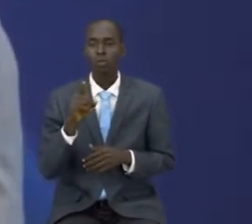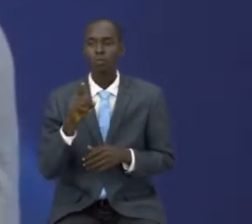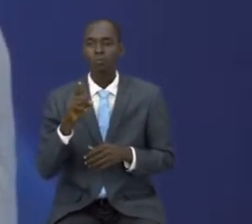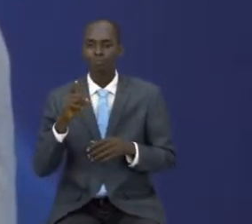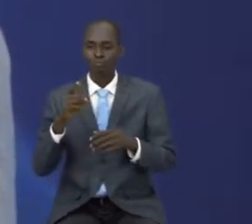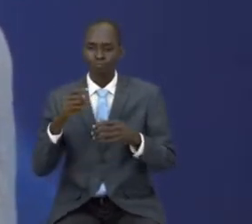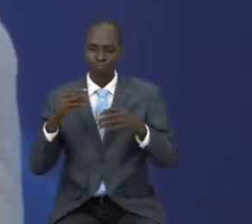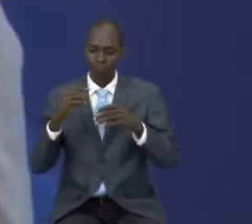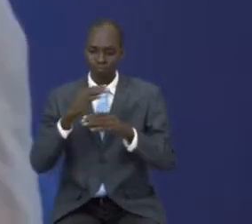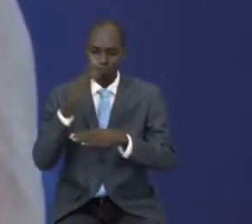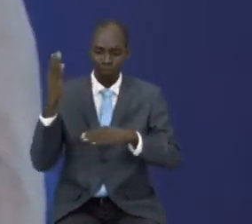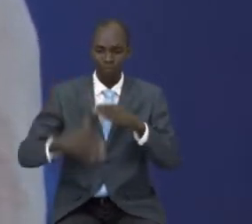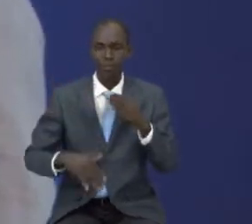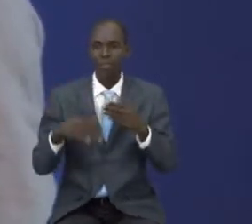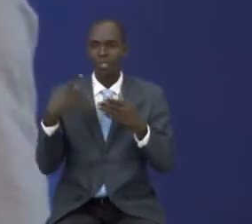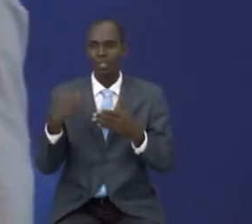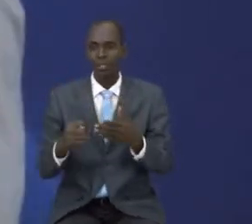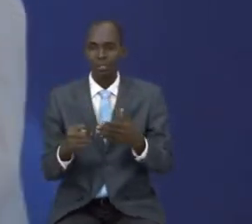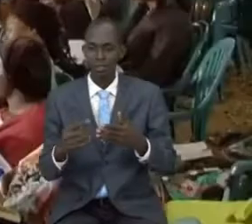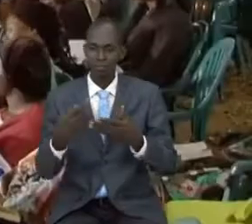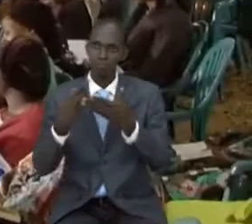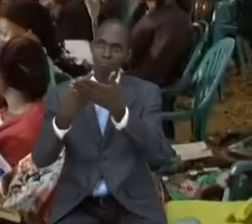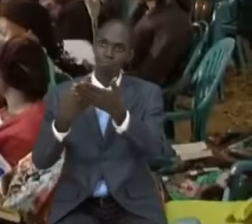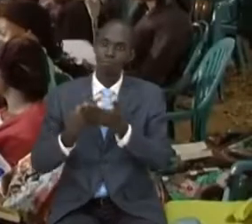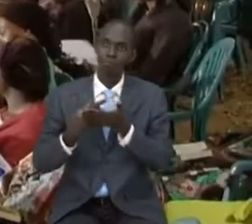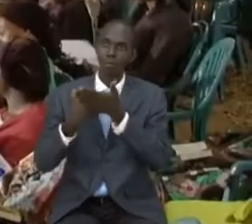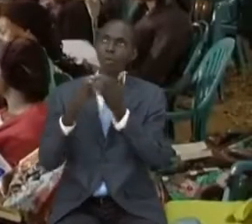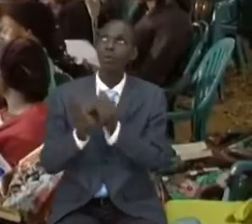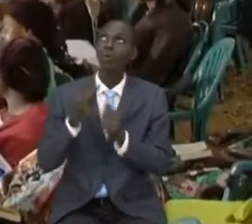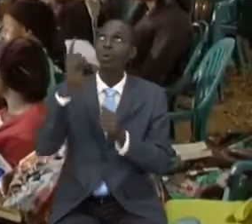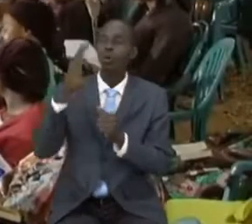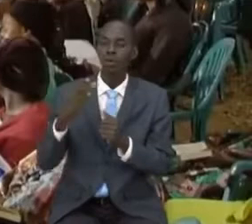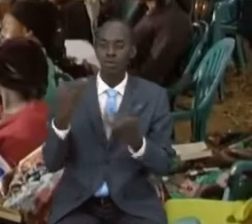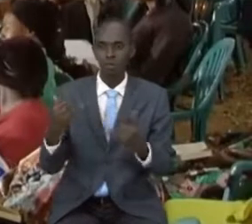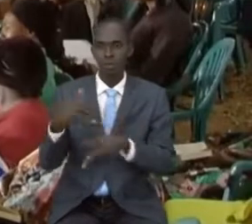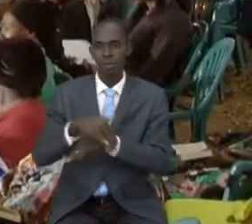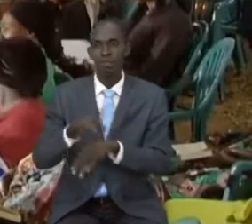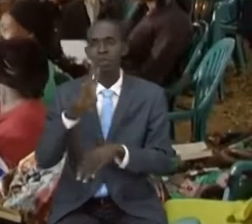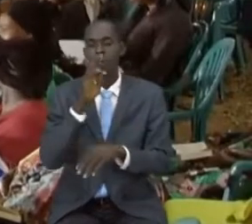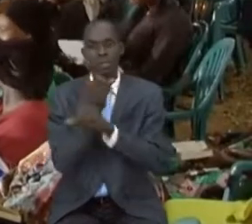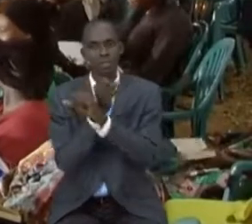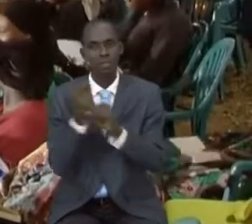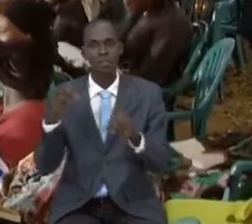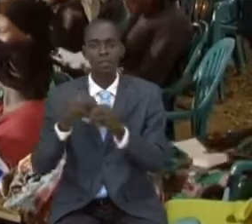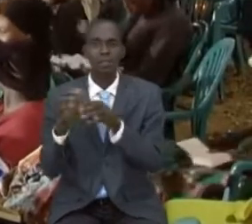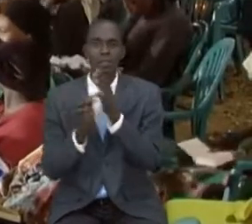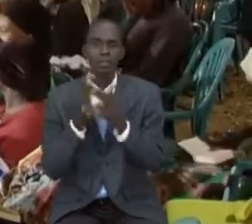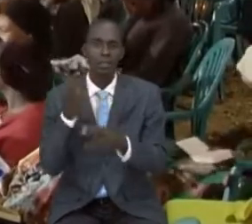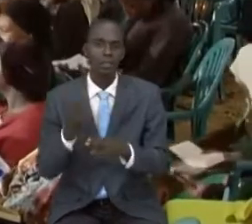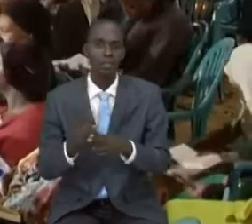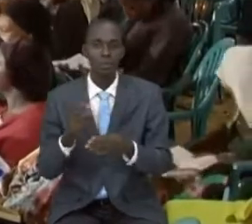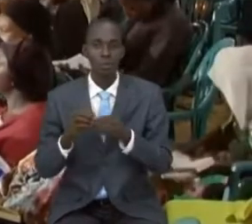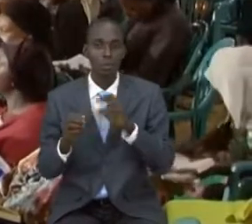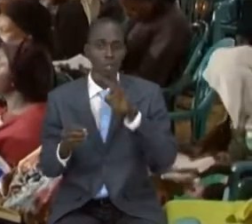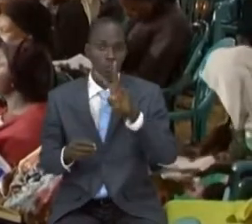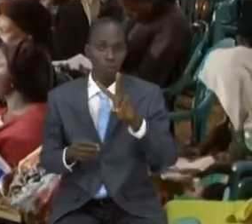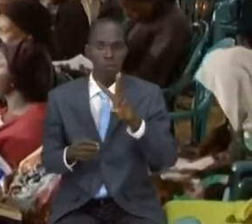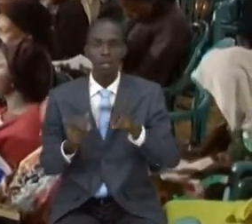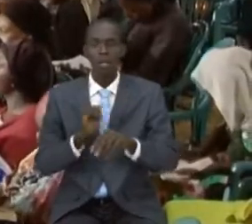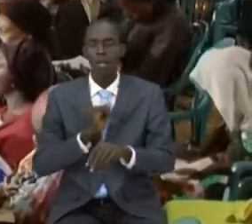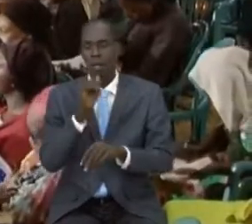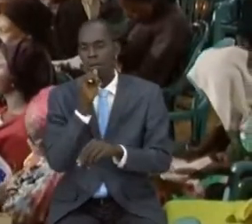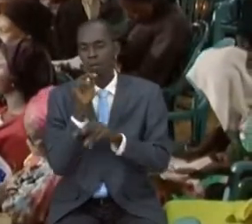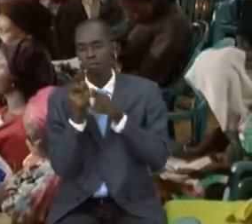deal tonight. You are saved in Jesus' name. Look at number two here. Number two, I'm looking at